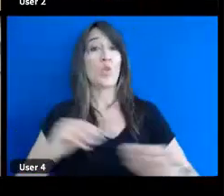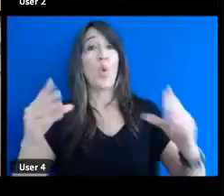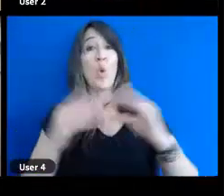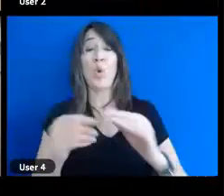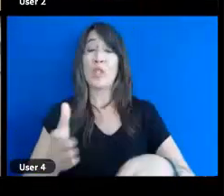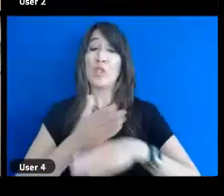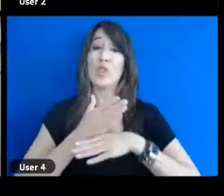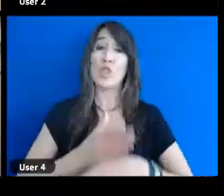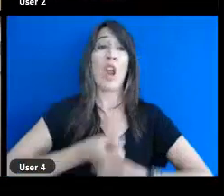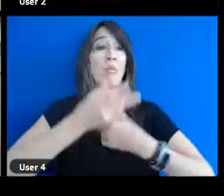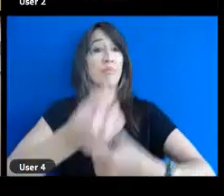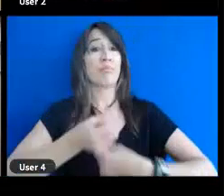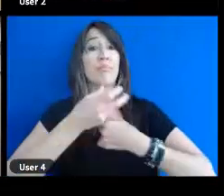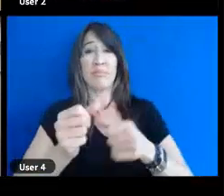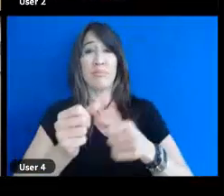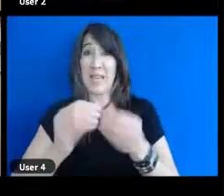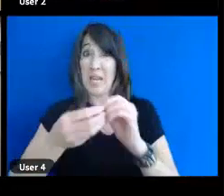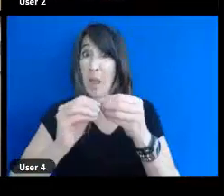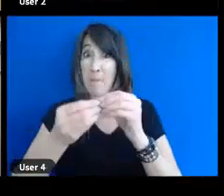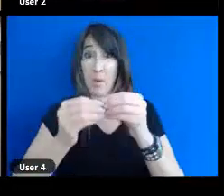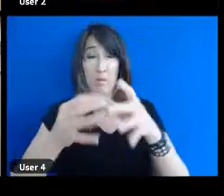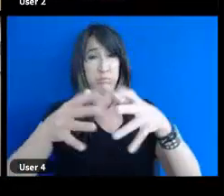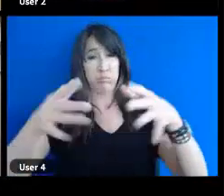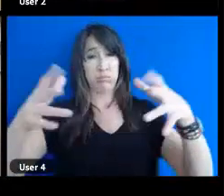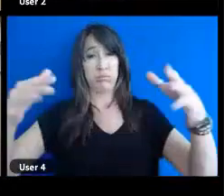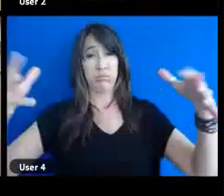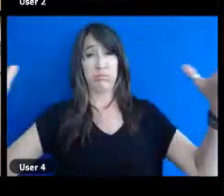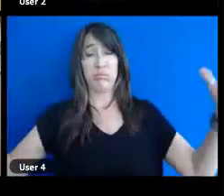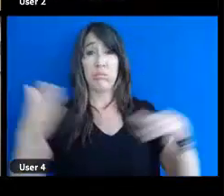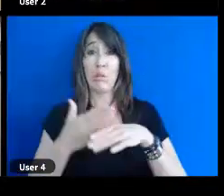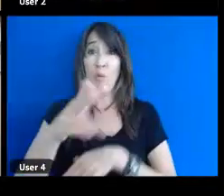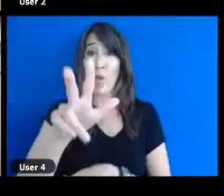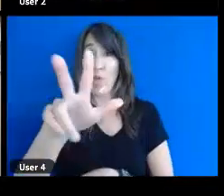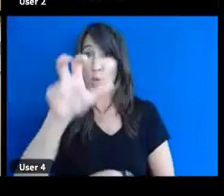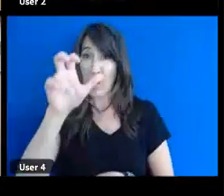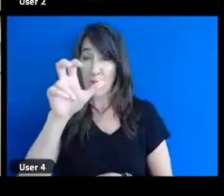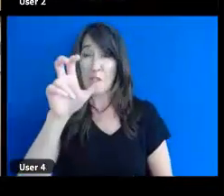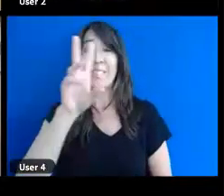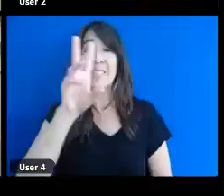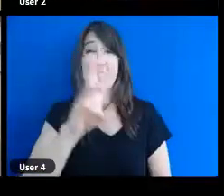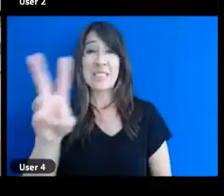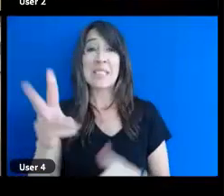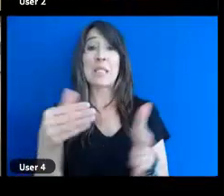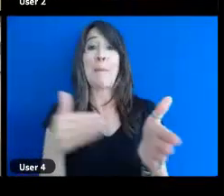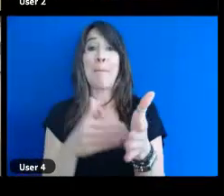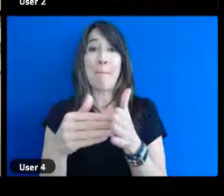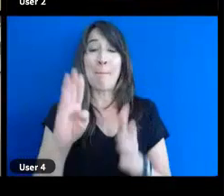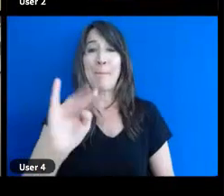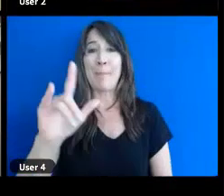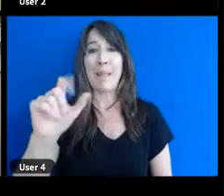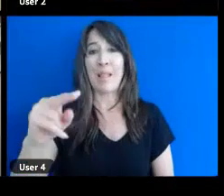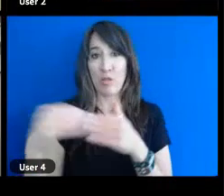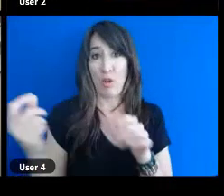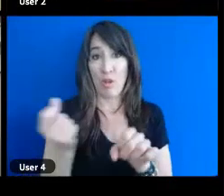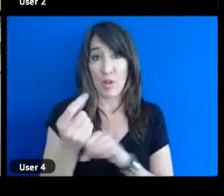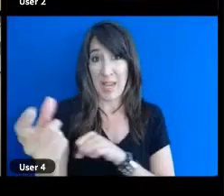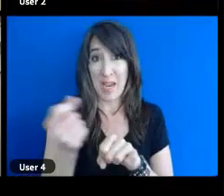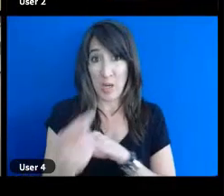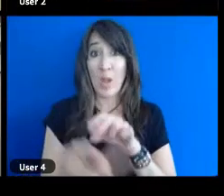and the stories that are told about how your business is valued, how you are valued by that business, that grows to over